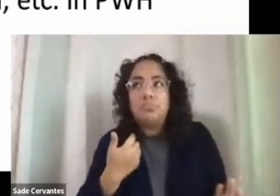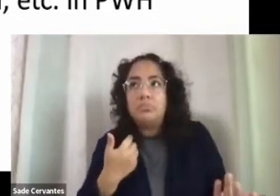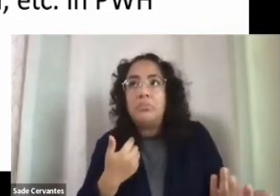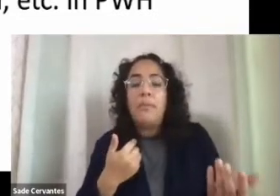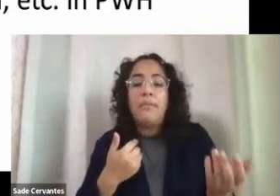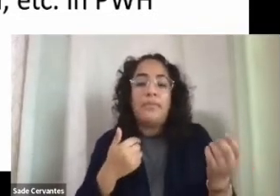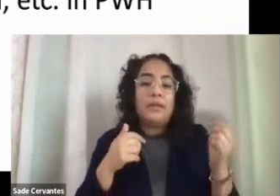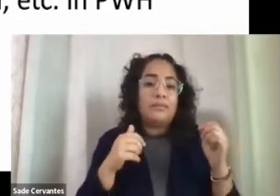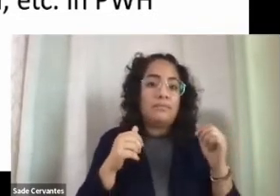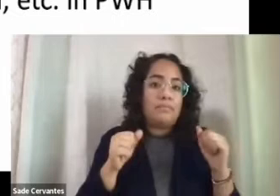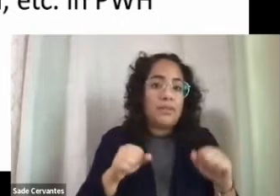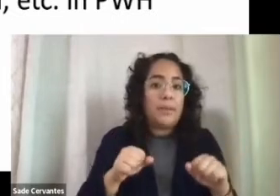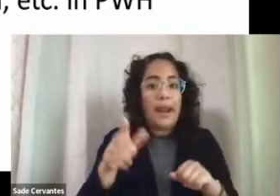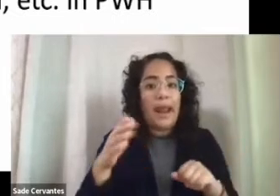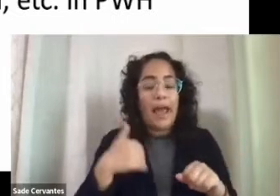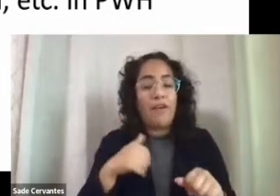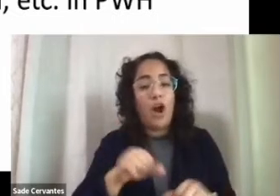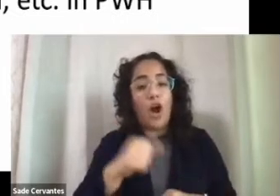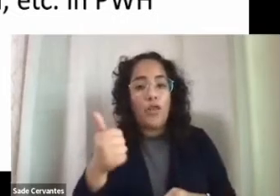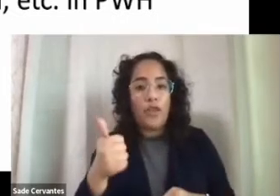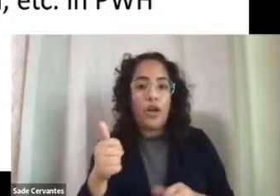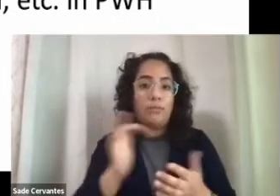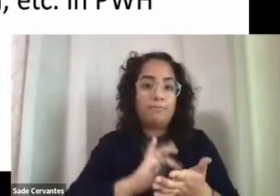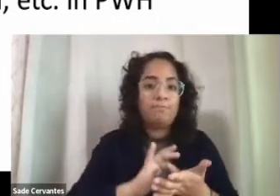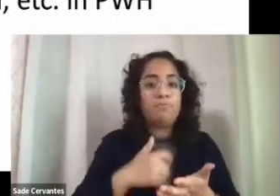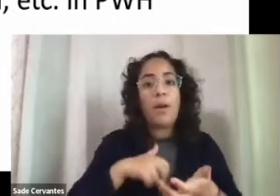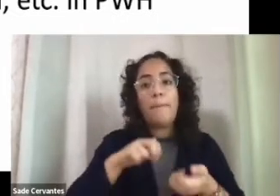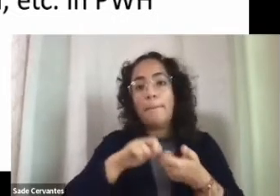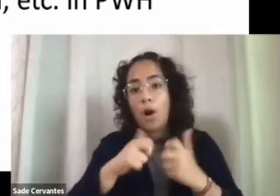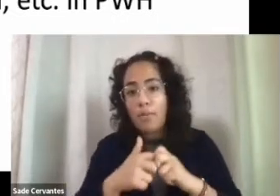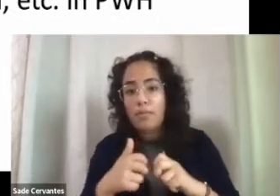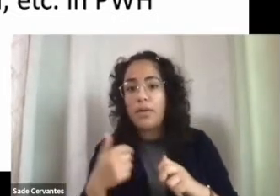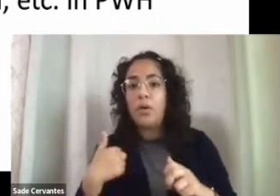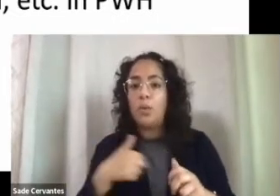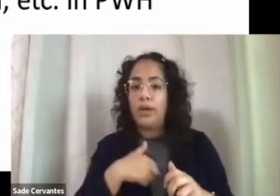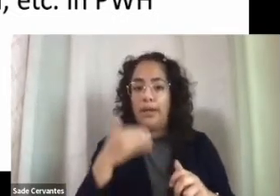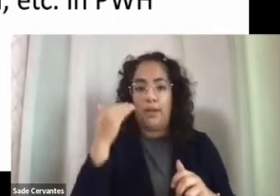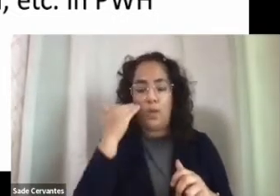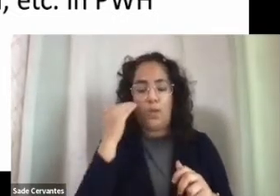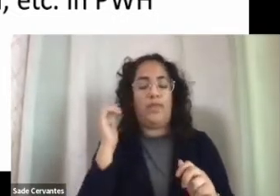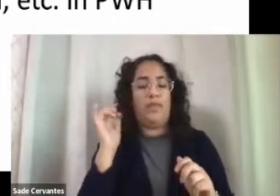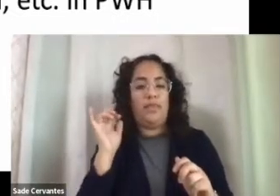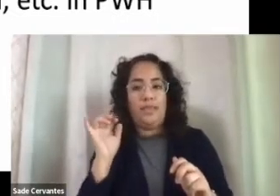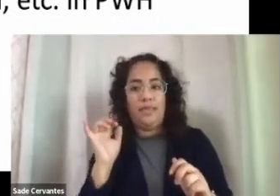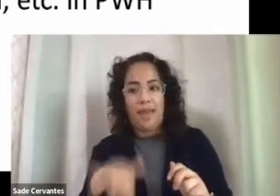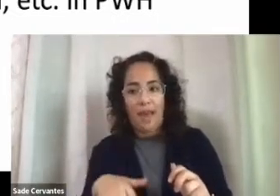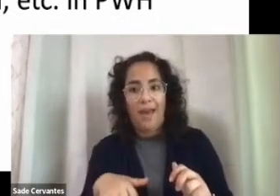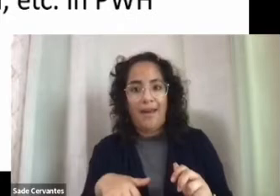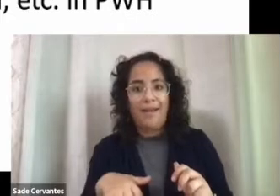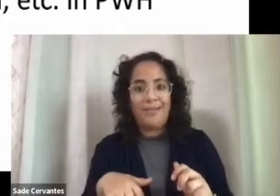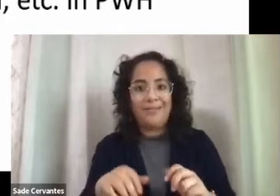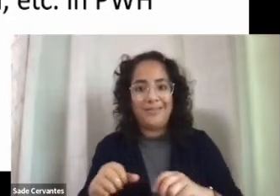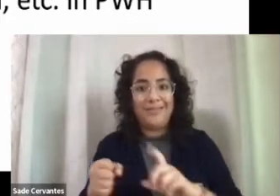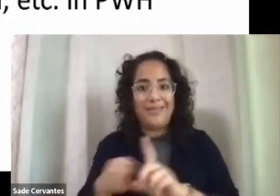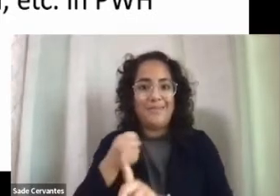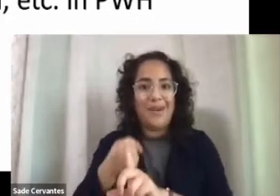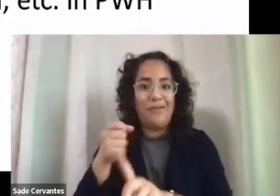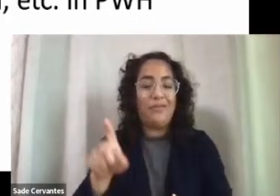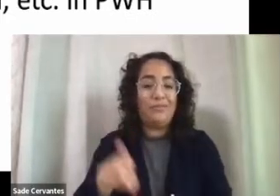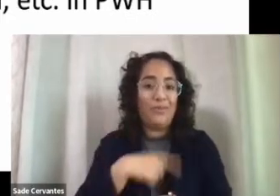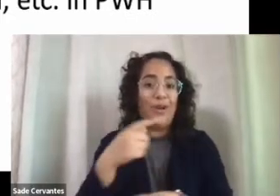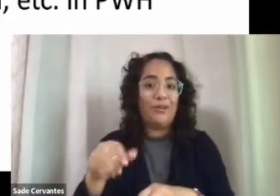medical problems. And we know that medical comorbidities are something that drives long COVID. So perhaps it's related to